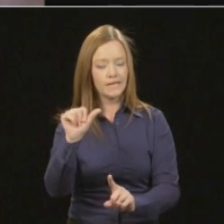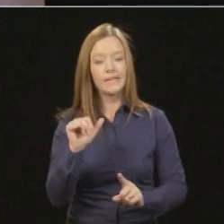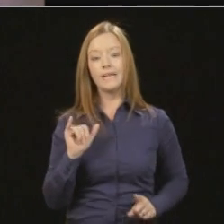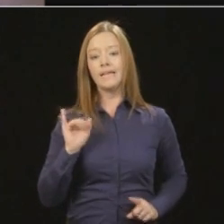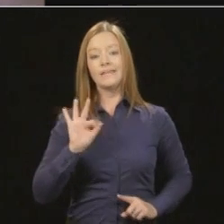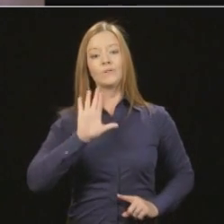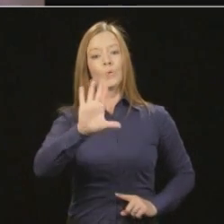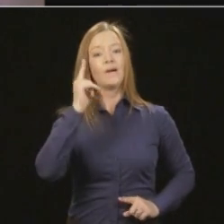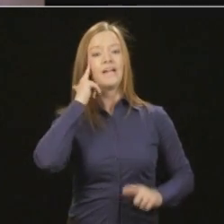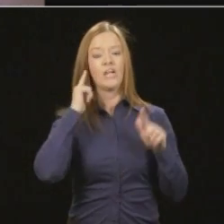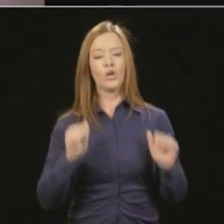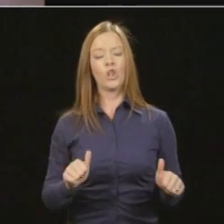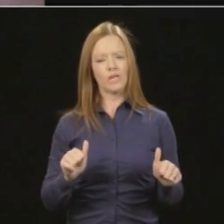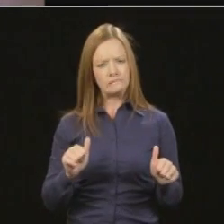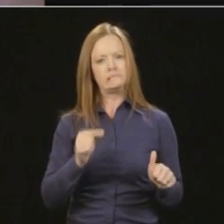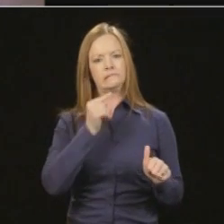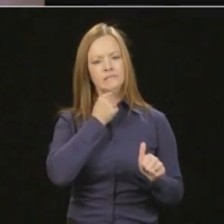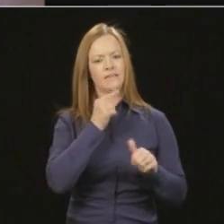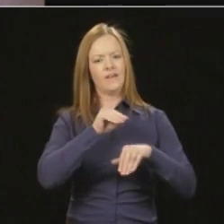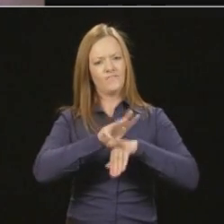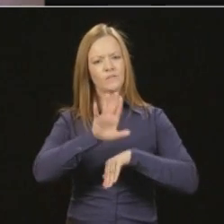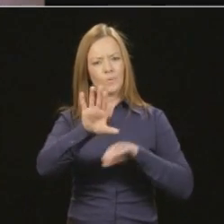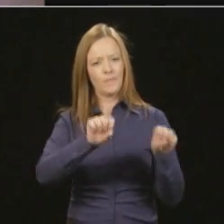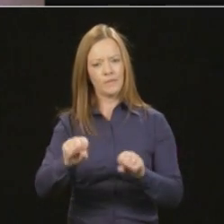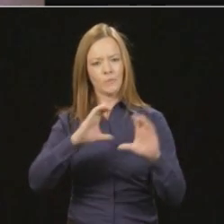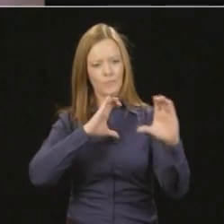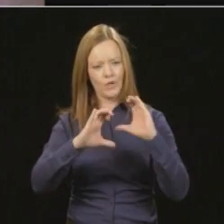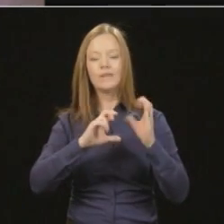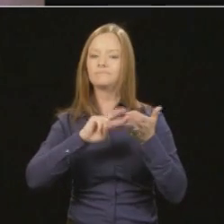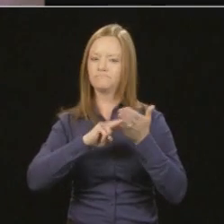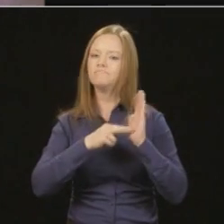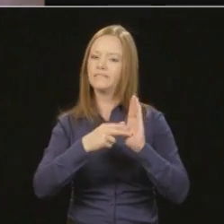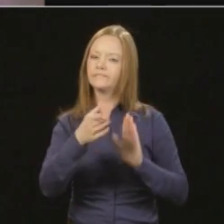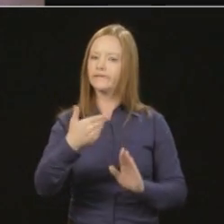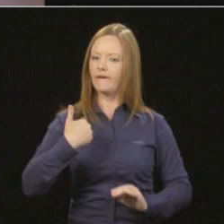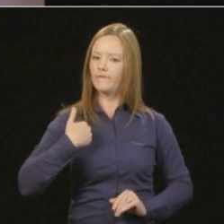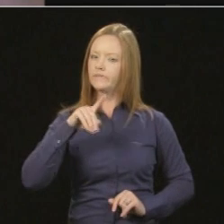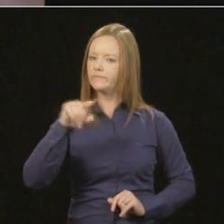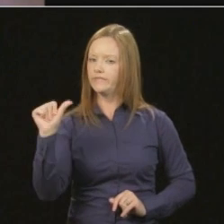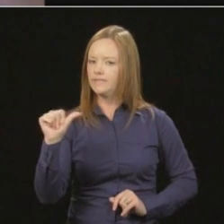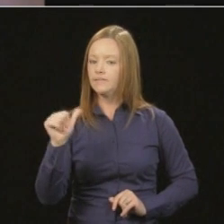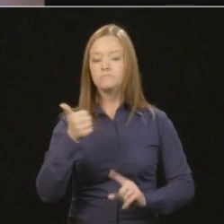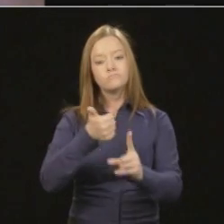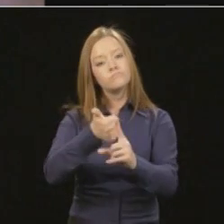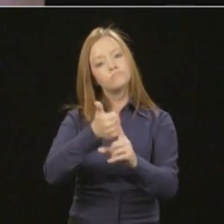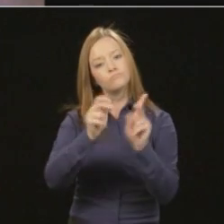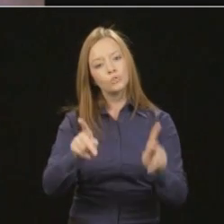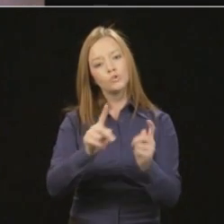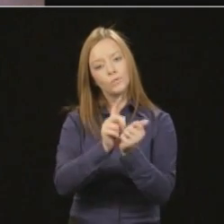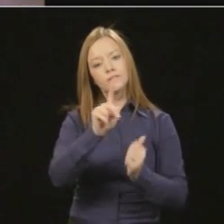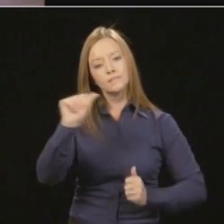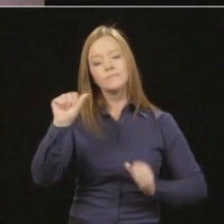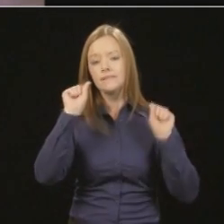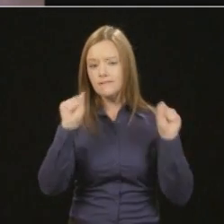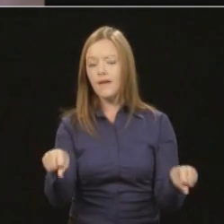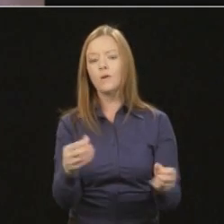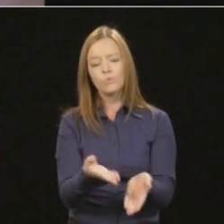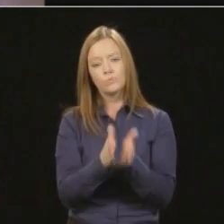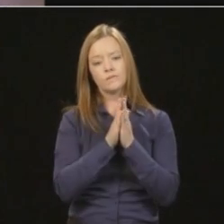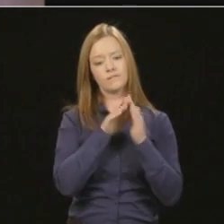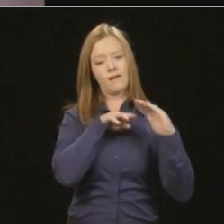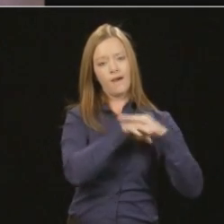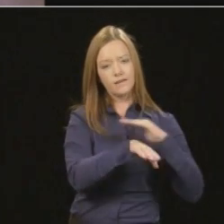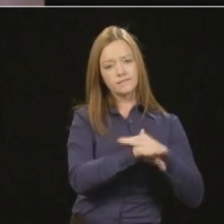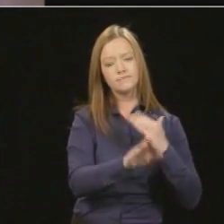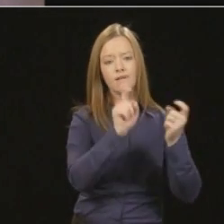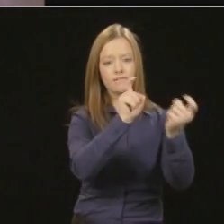ability to communicate, then you have a disability. As a person with a disability, you have the right to request accommodations in